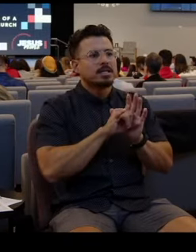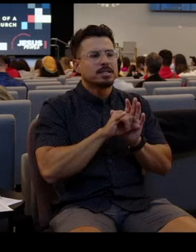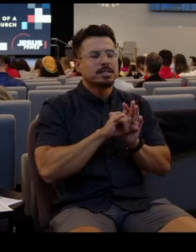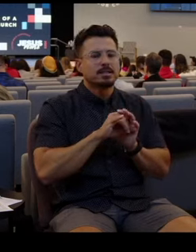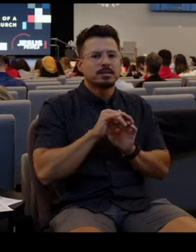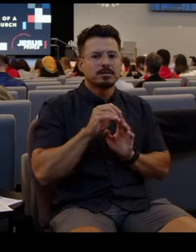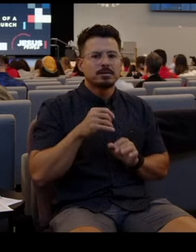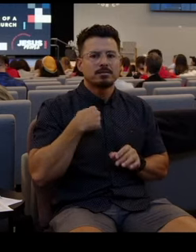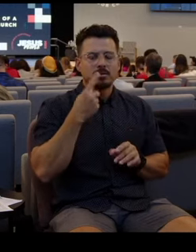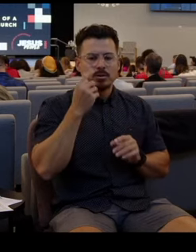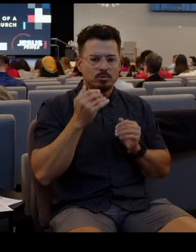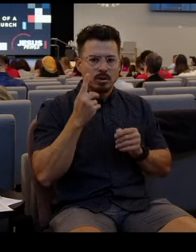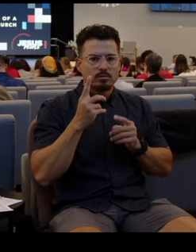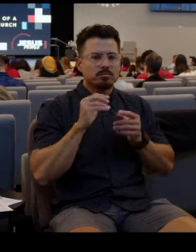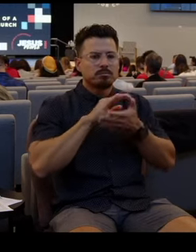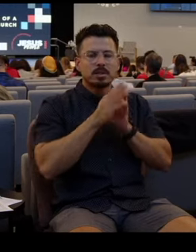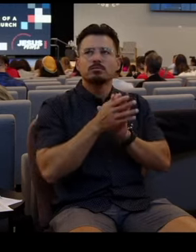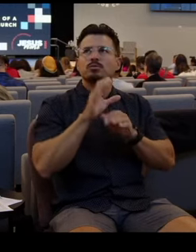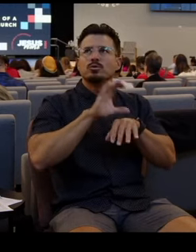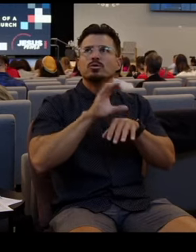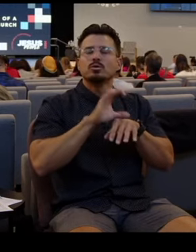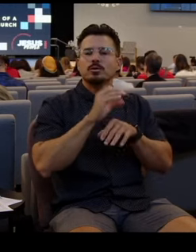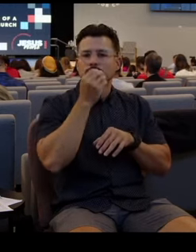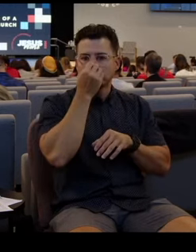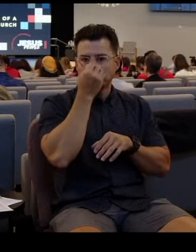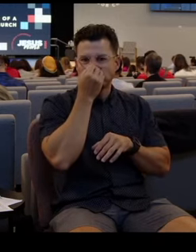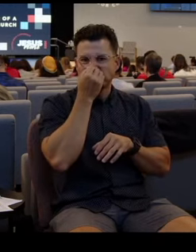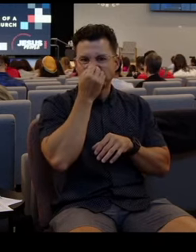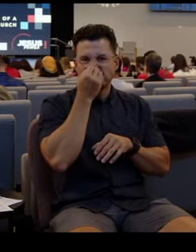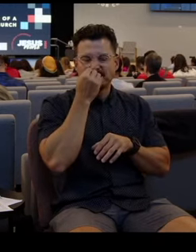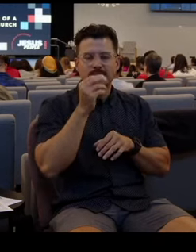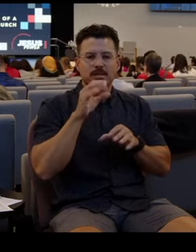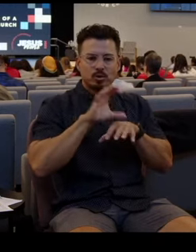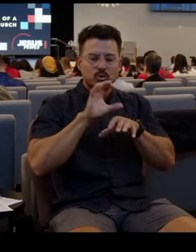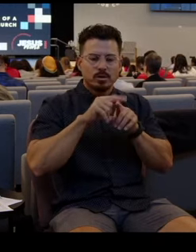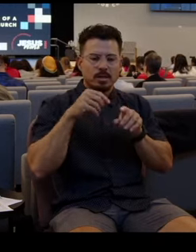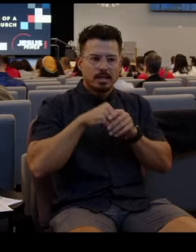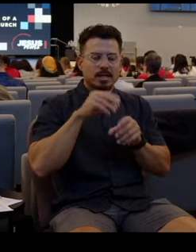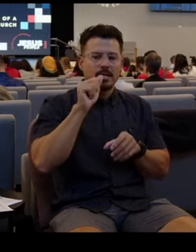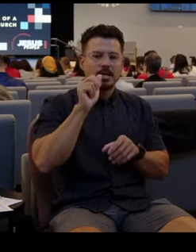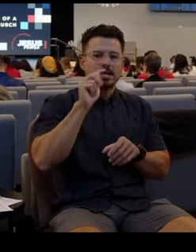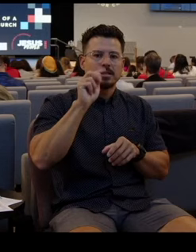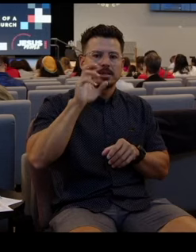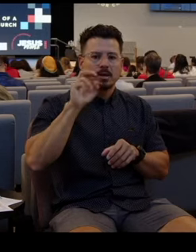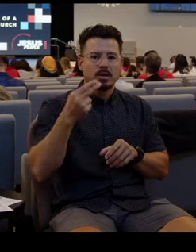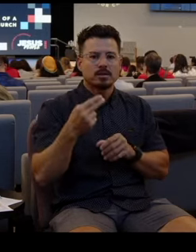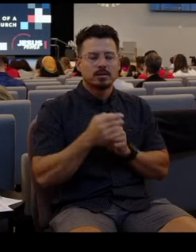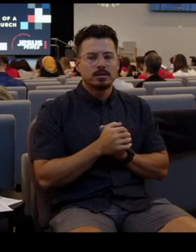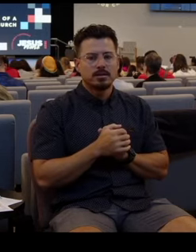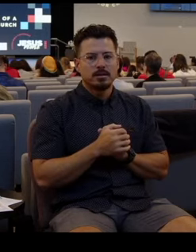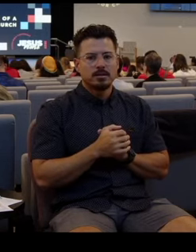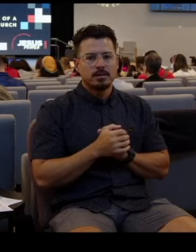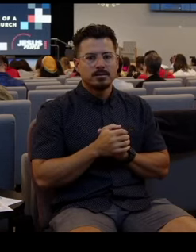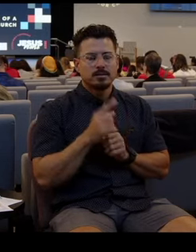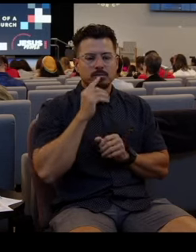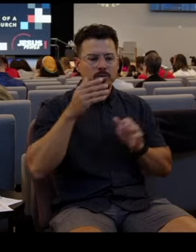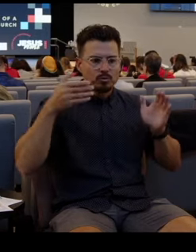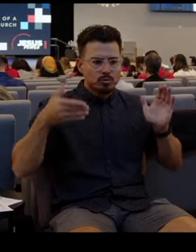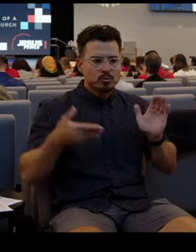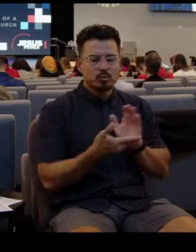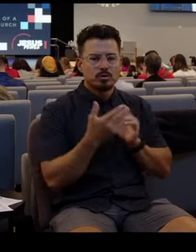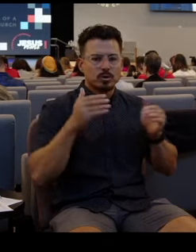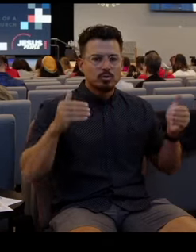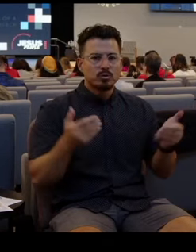emerge here in the church of Antioch. And I want to introduce a